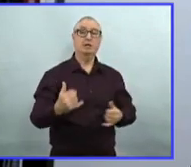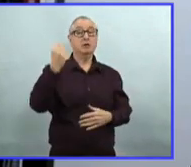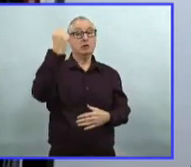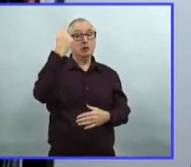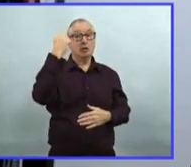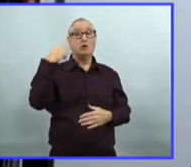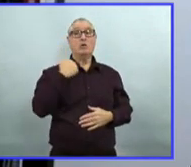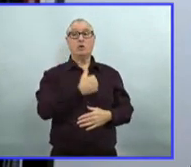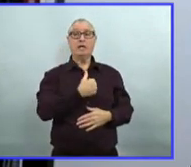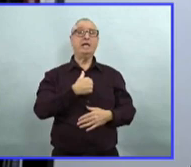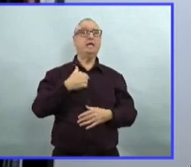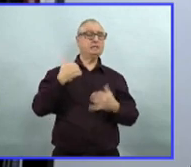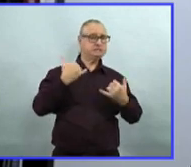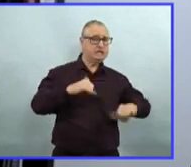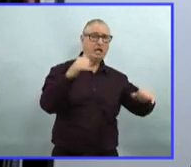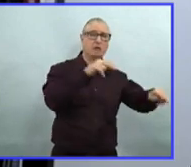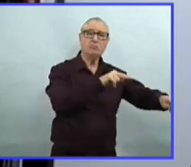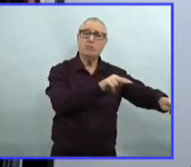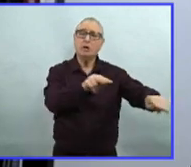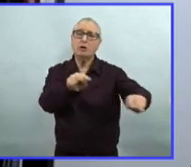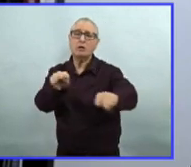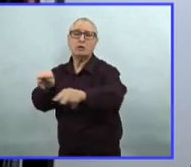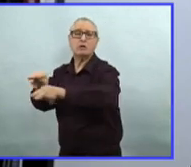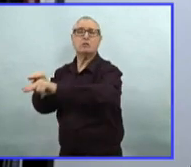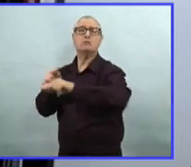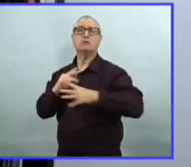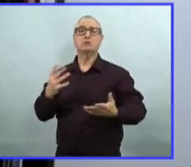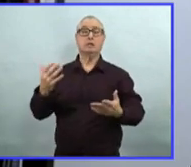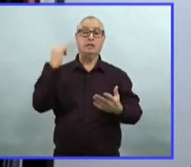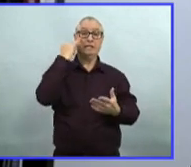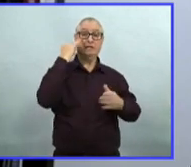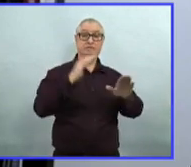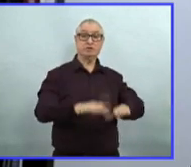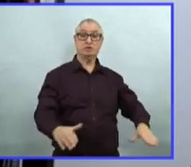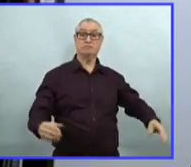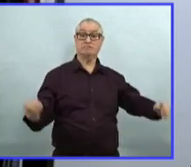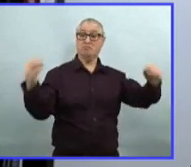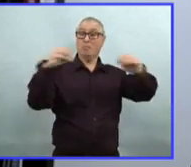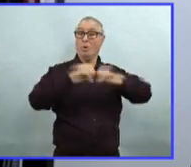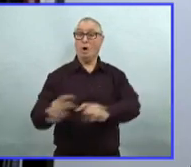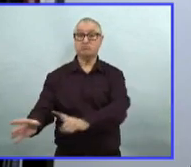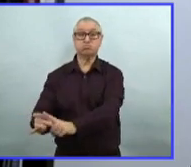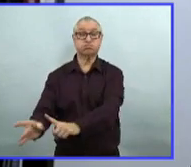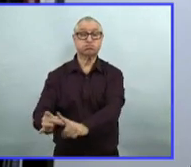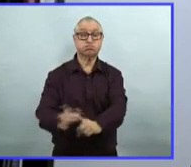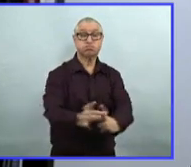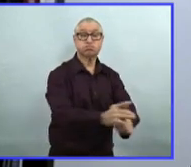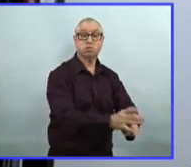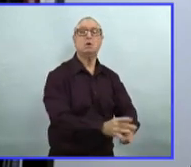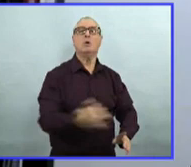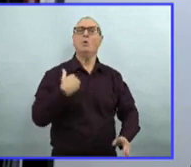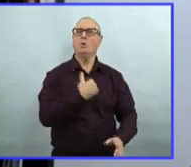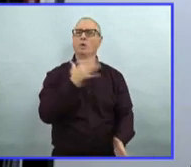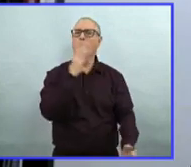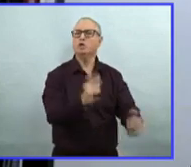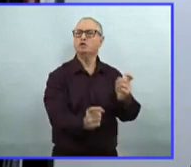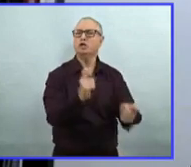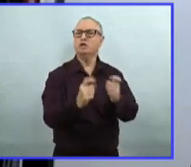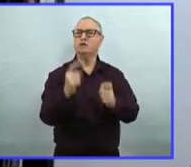can change that recommendation. But what we're seeing right now is consistent with NACI's advice to stick with the 8-week interval.